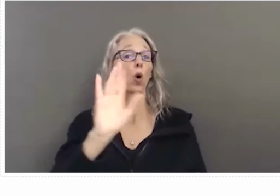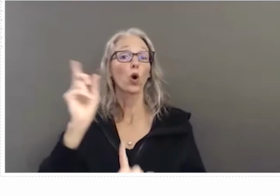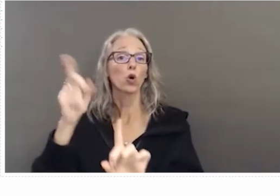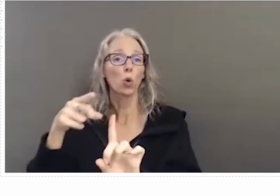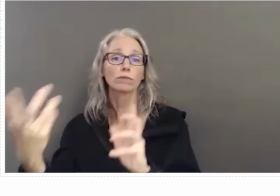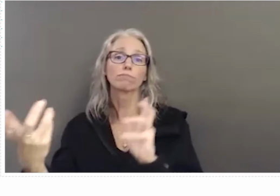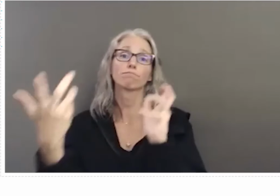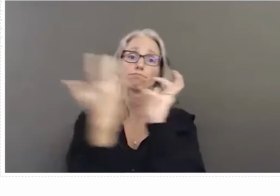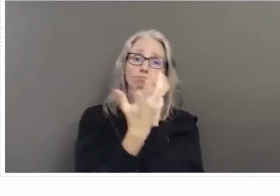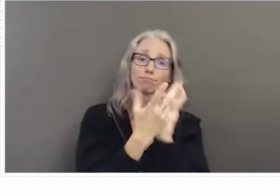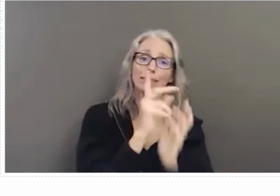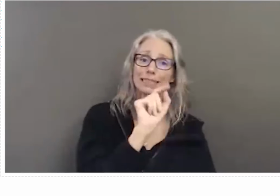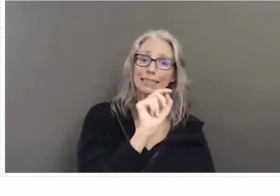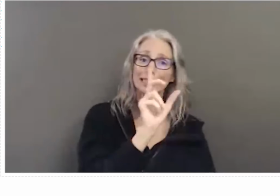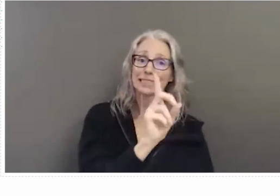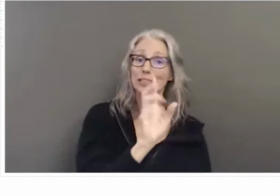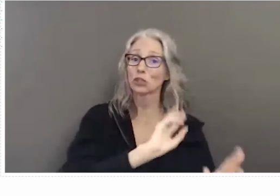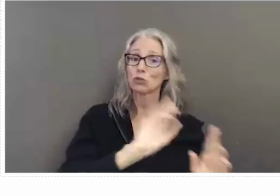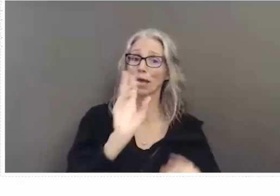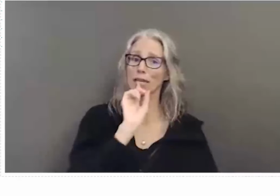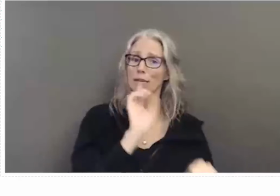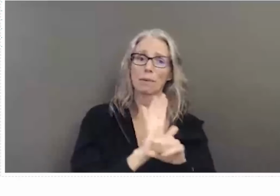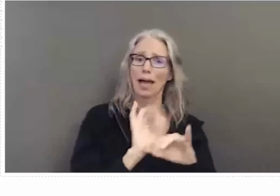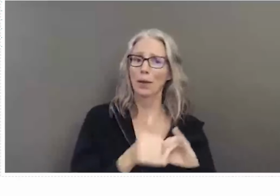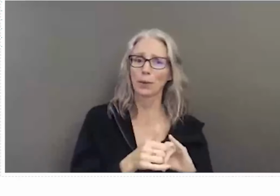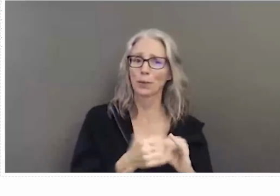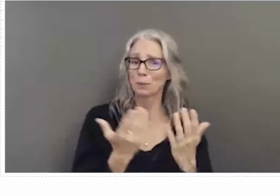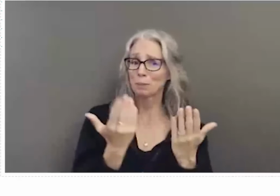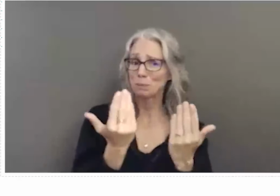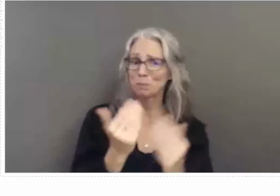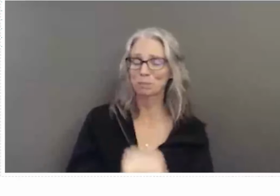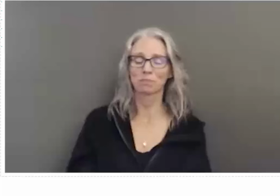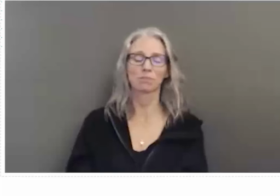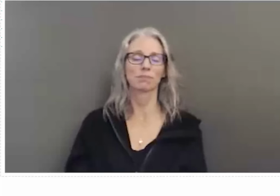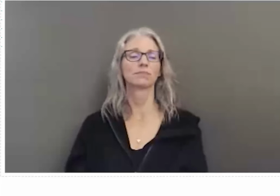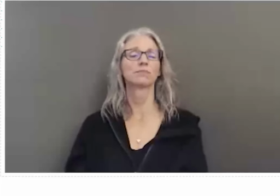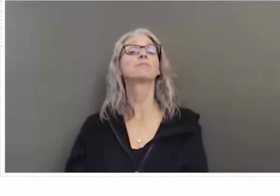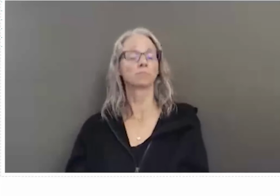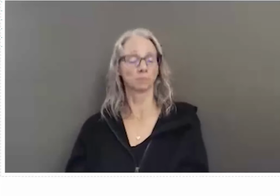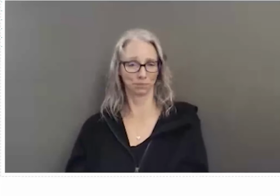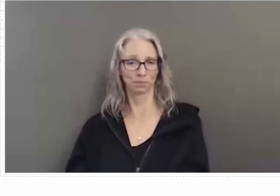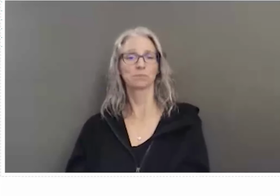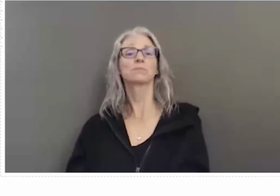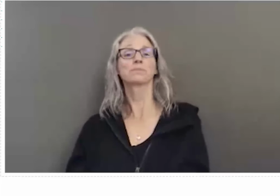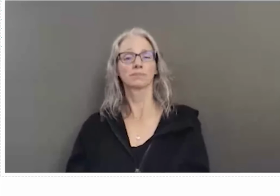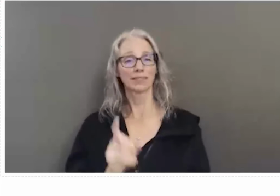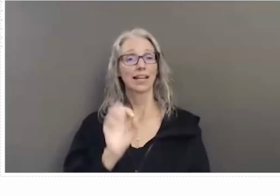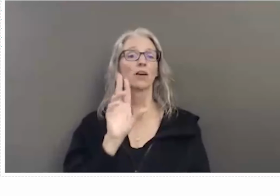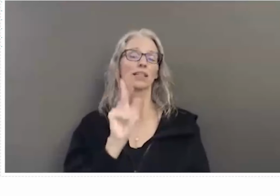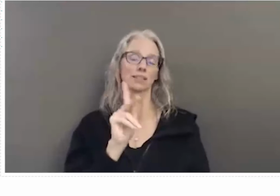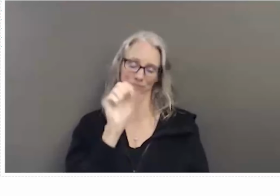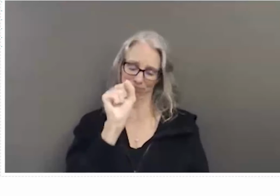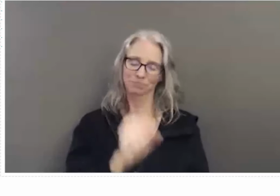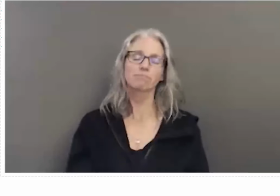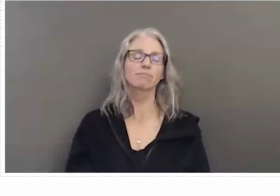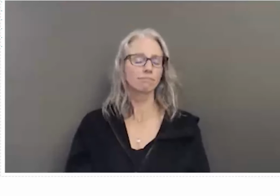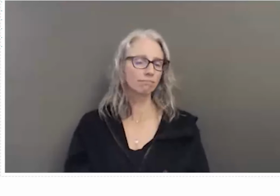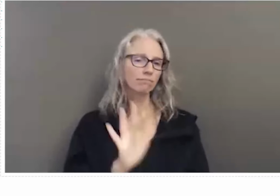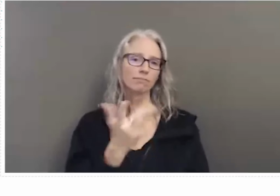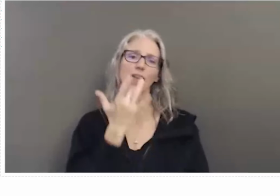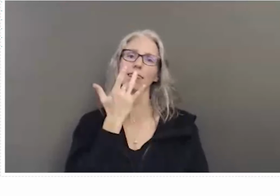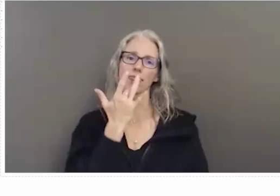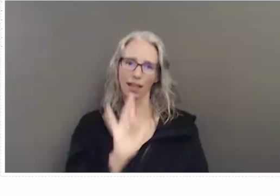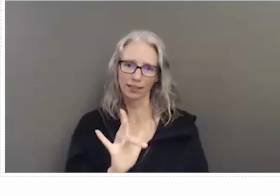Commitment? Yeah, of course. We have been very lucky to establish this relationship with TD